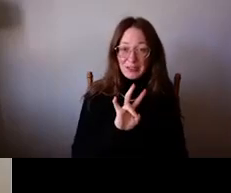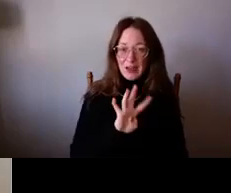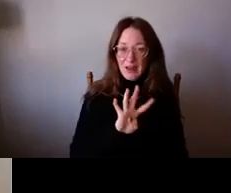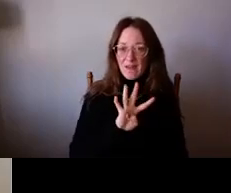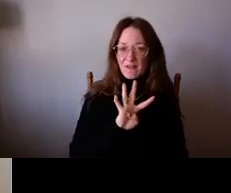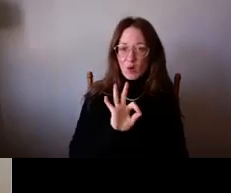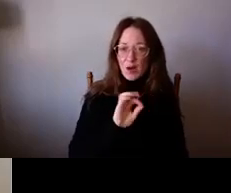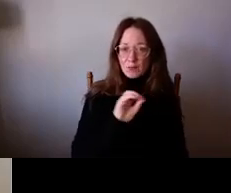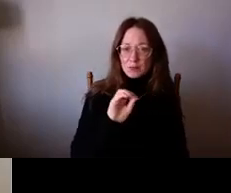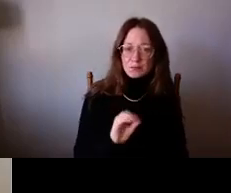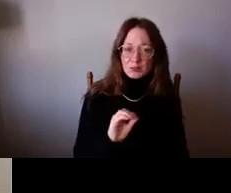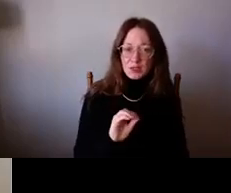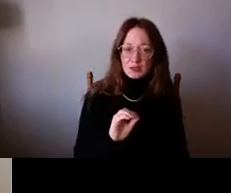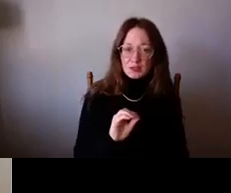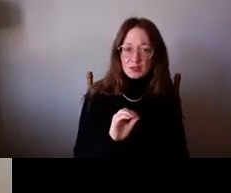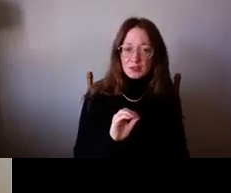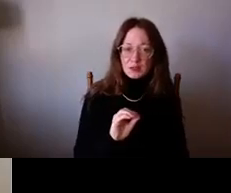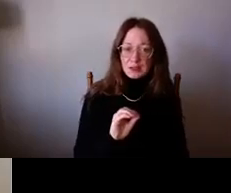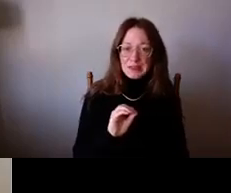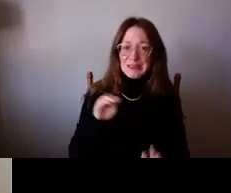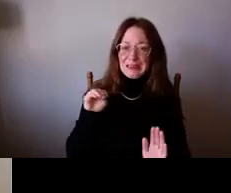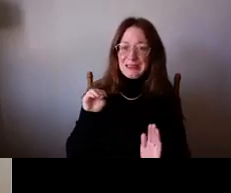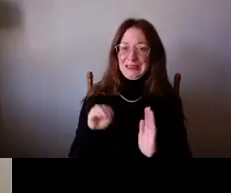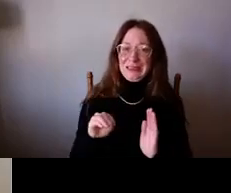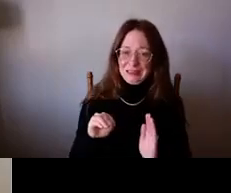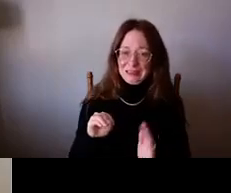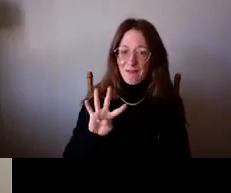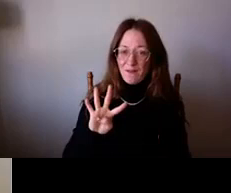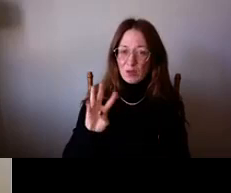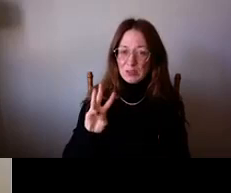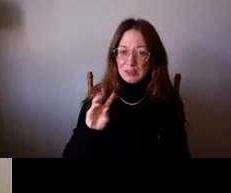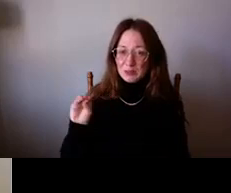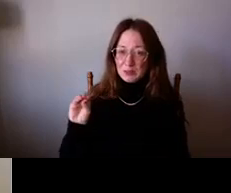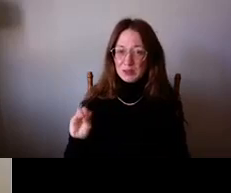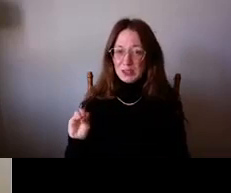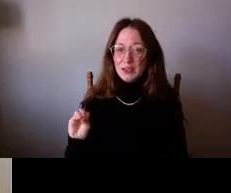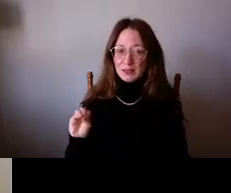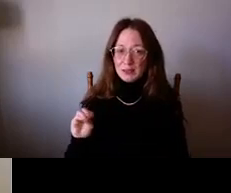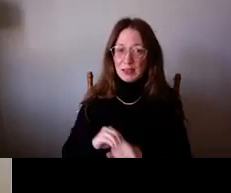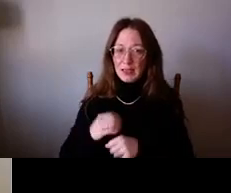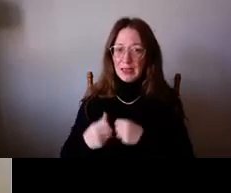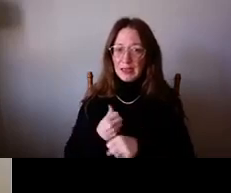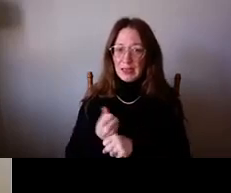has dipped slightly to about 46% in program year 2019.